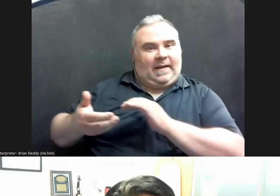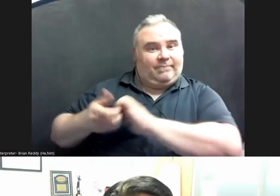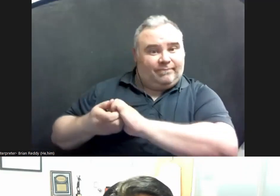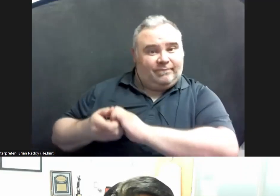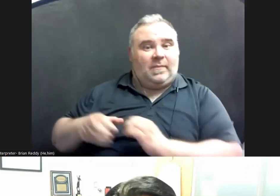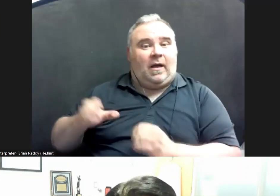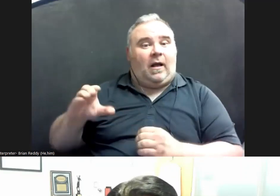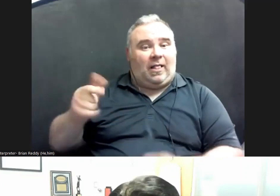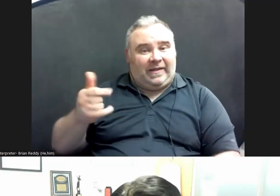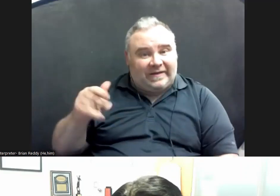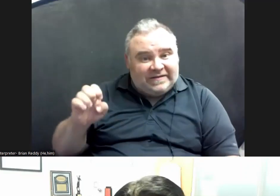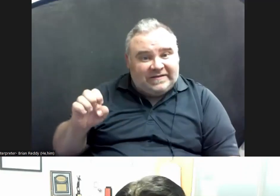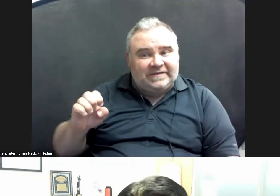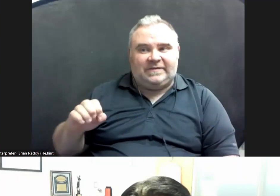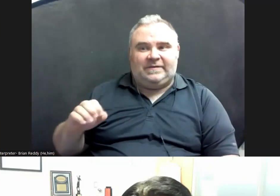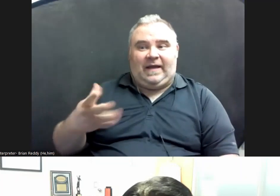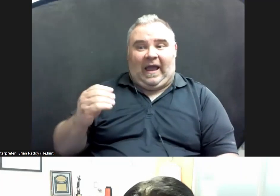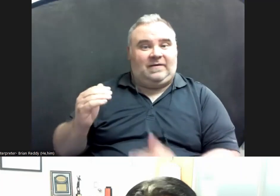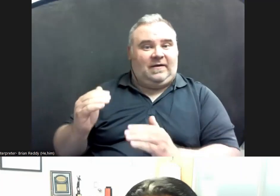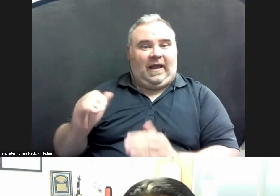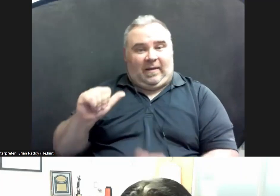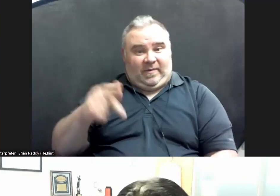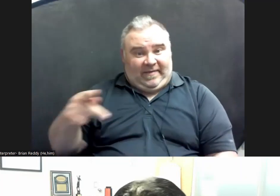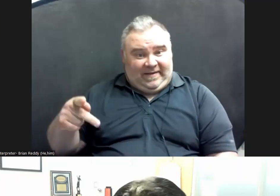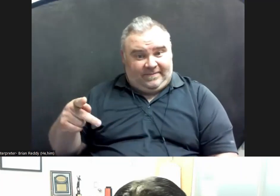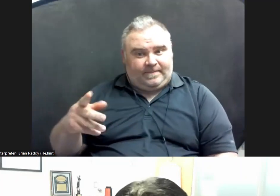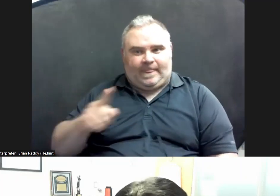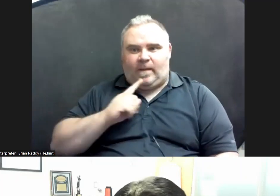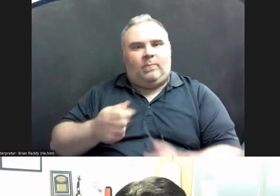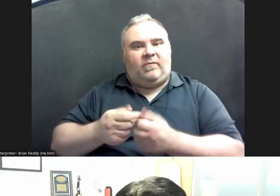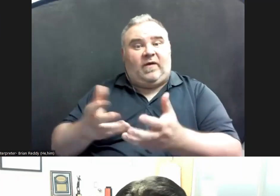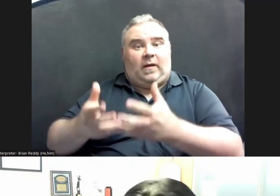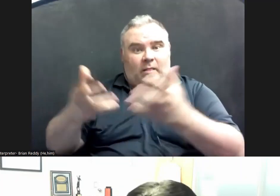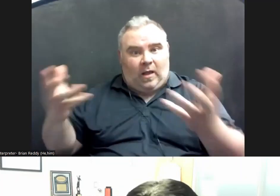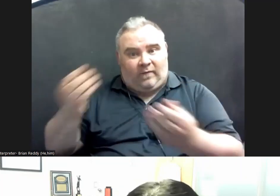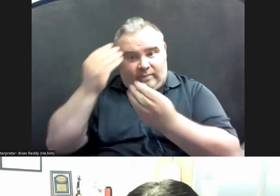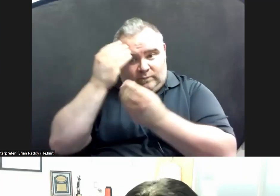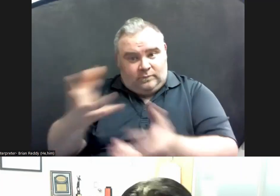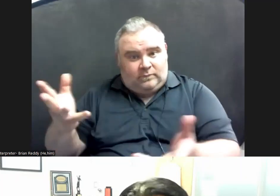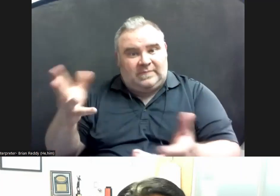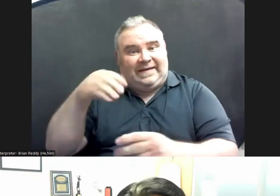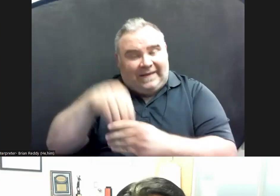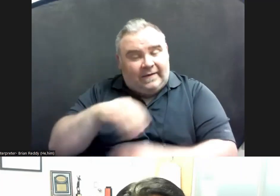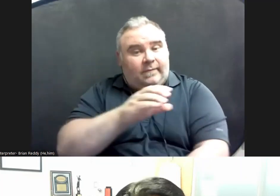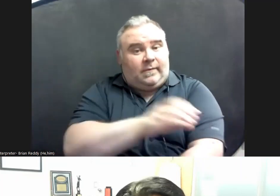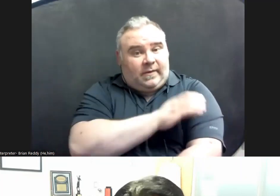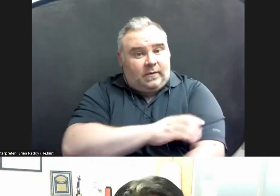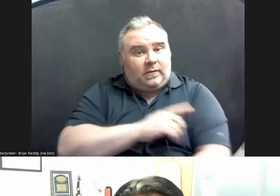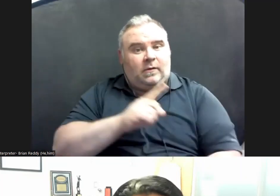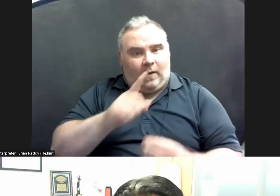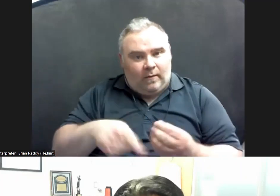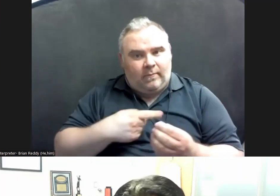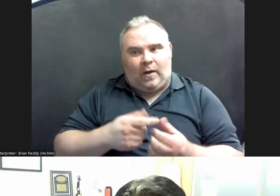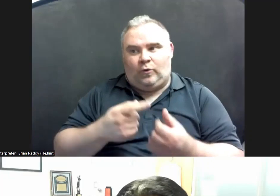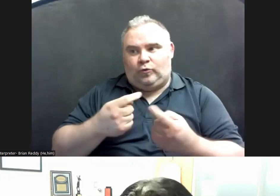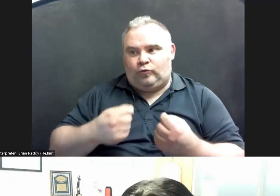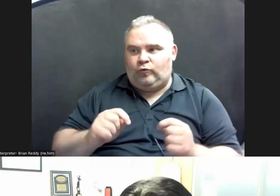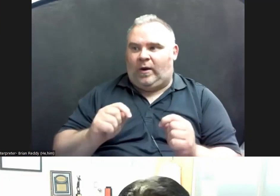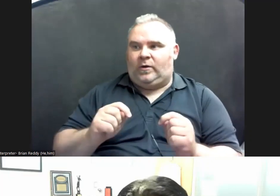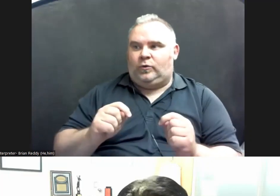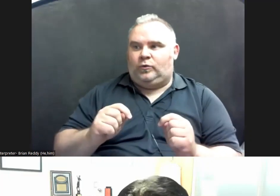oncologists, and advanced practice providers. And they provide a lot of input in the clinic about trying